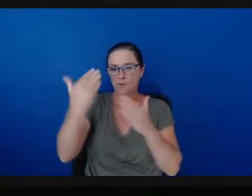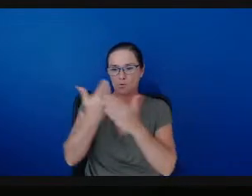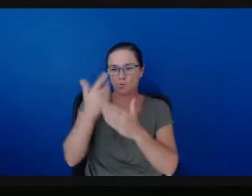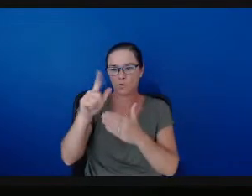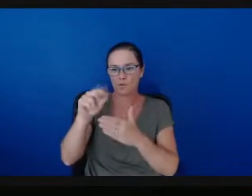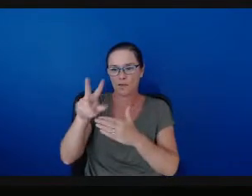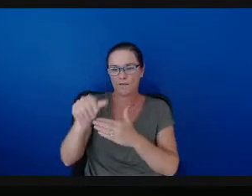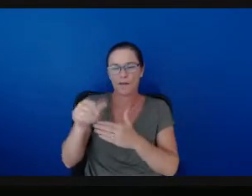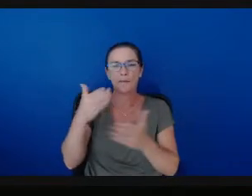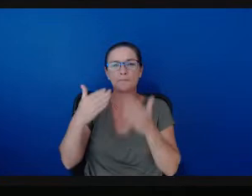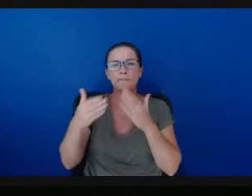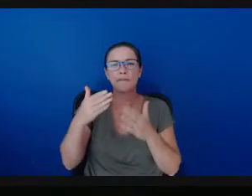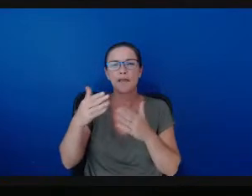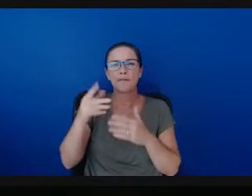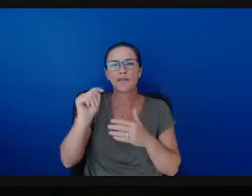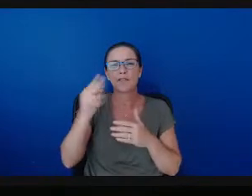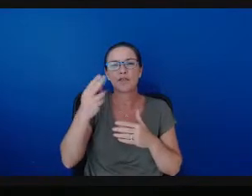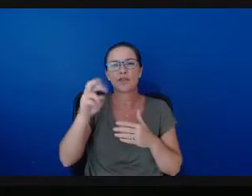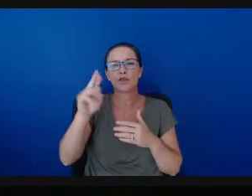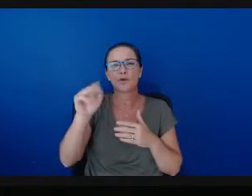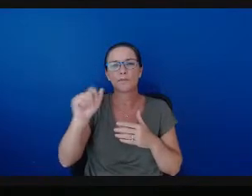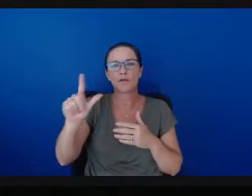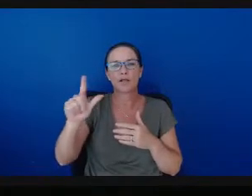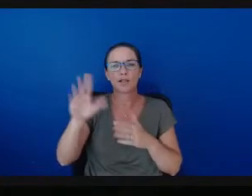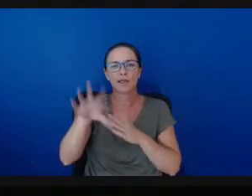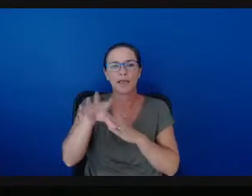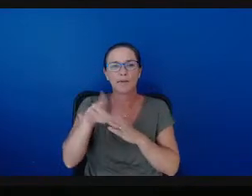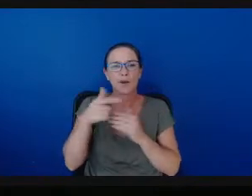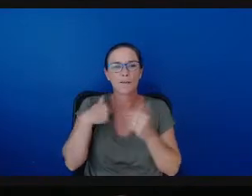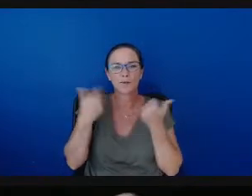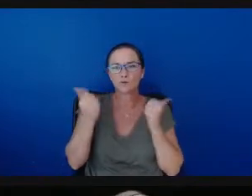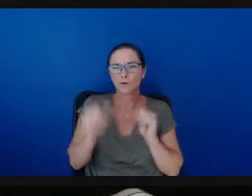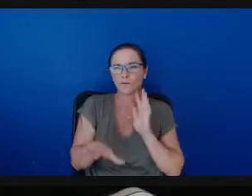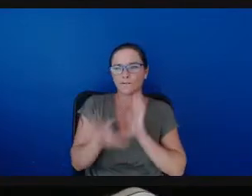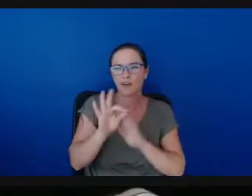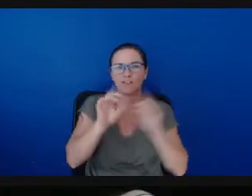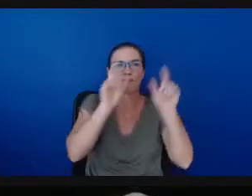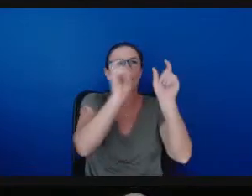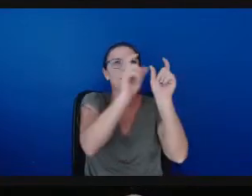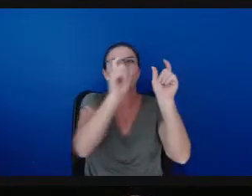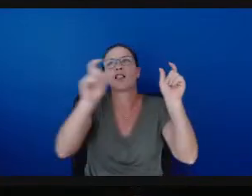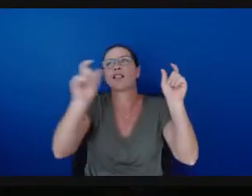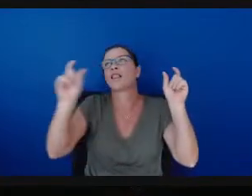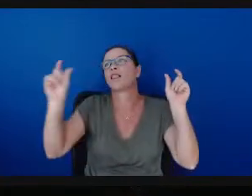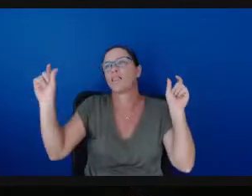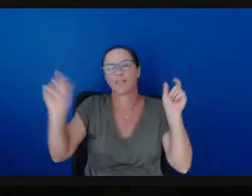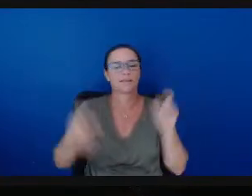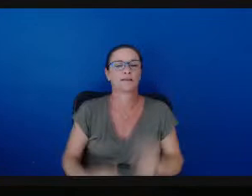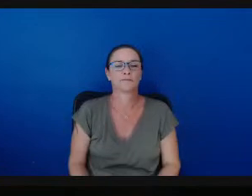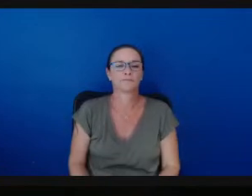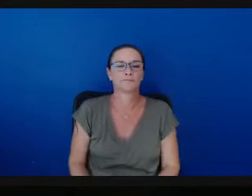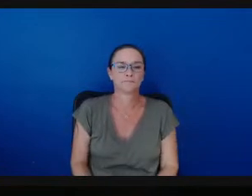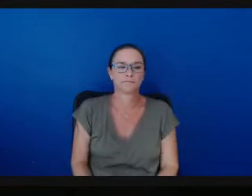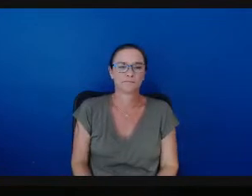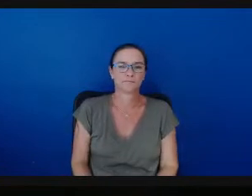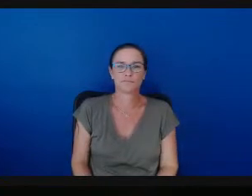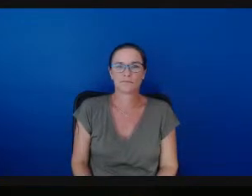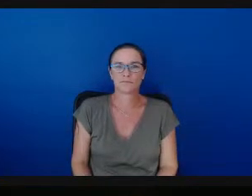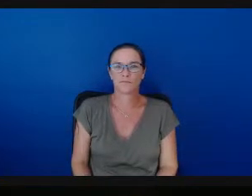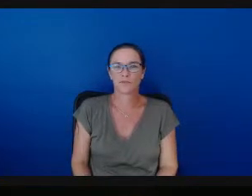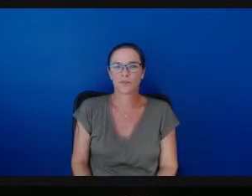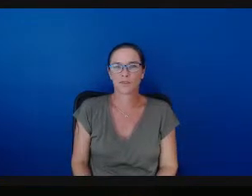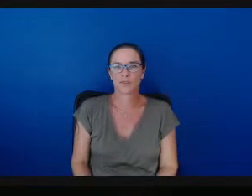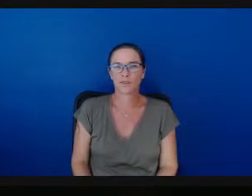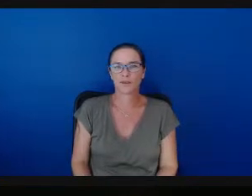USGS thermal camera. Let me see if I can find that here among these many. Okay, here's a time